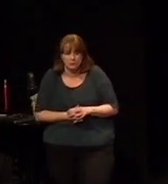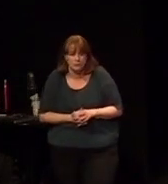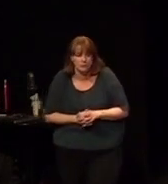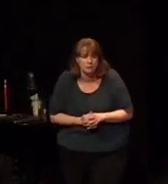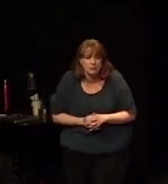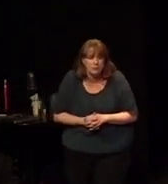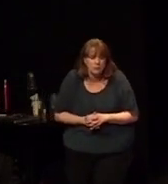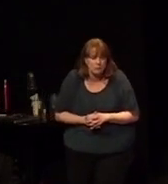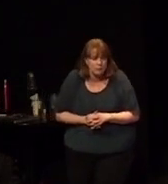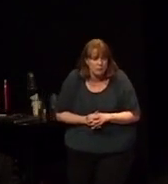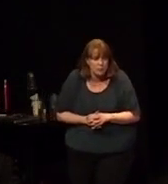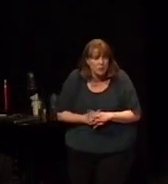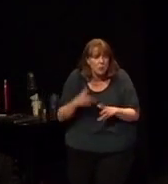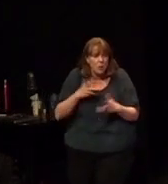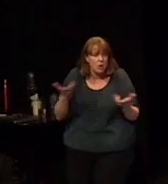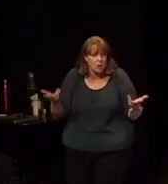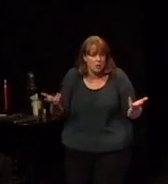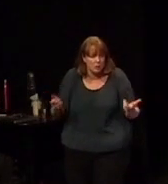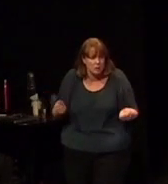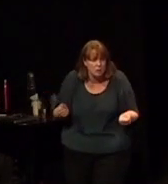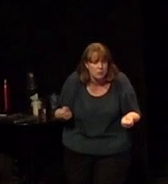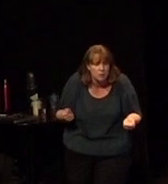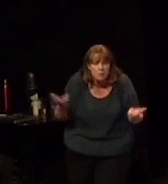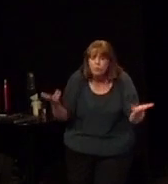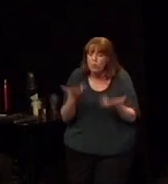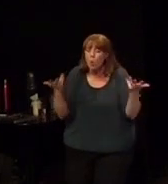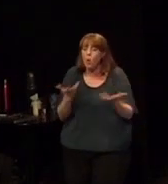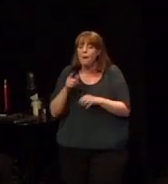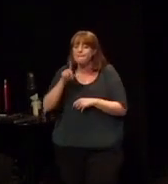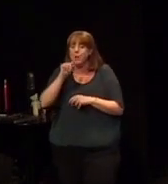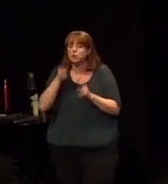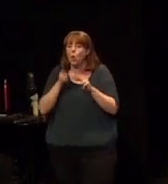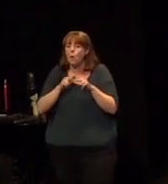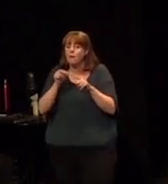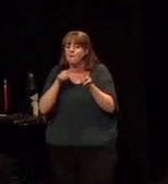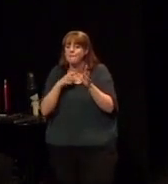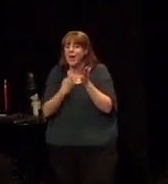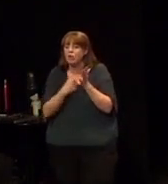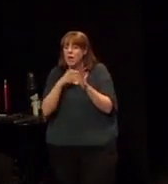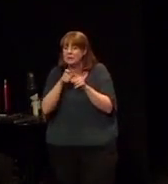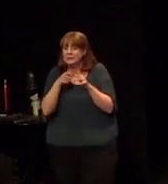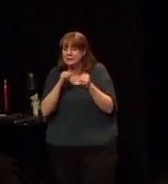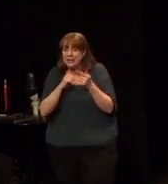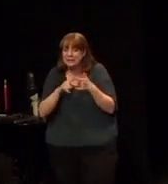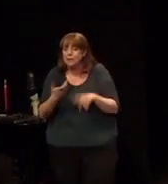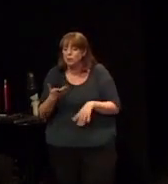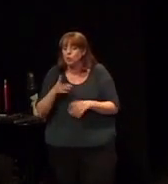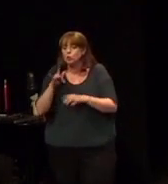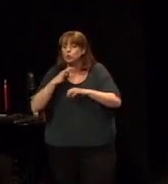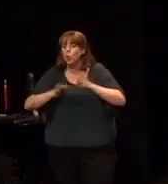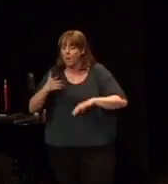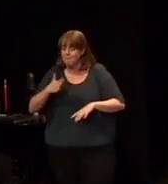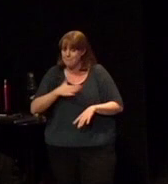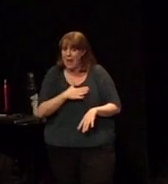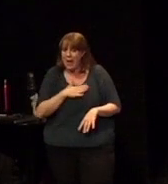As a last word, I'd just like to promote Birds in Paradise show, My Left Right Foot, where